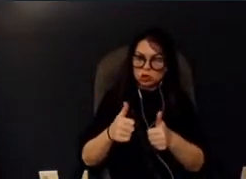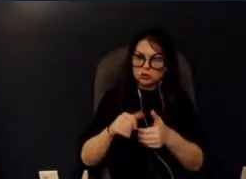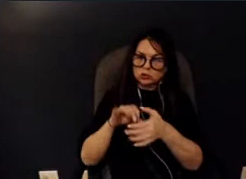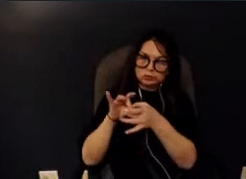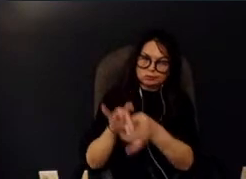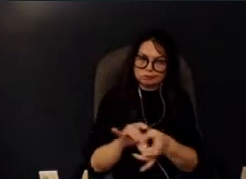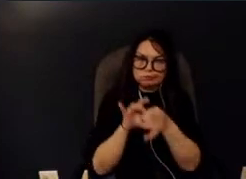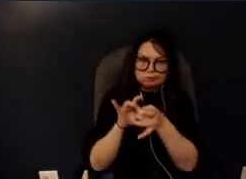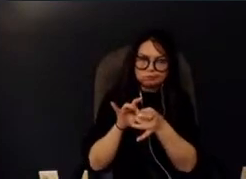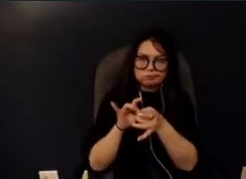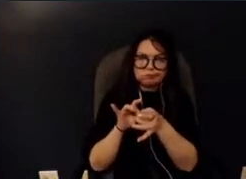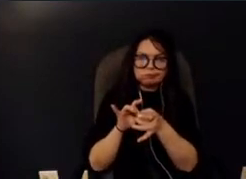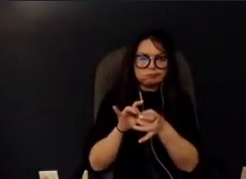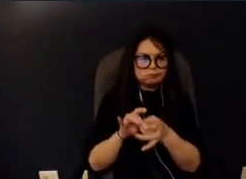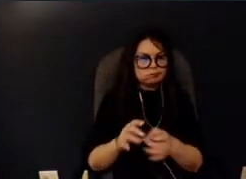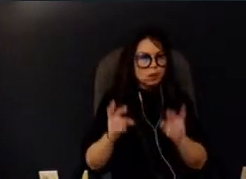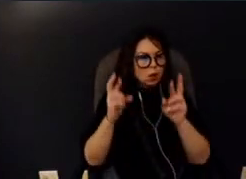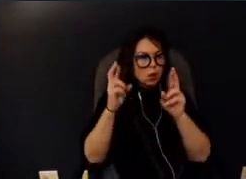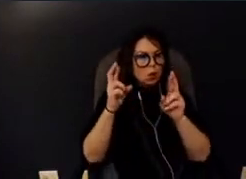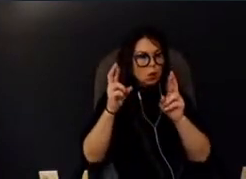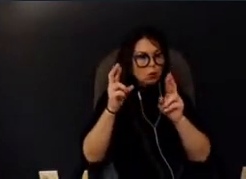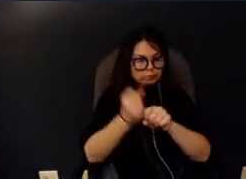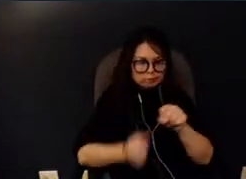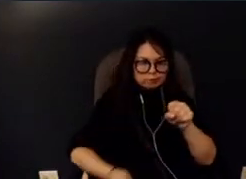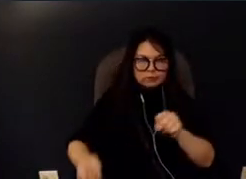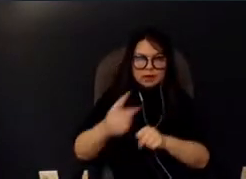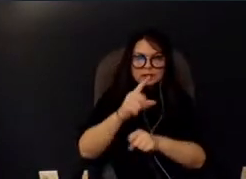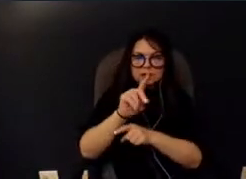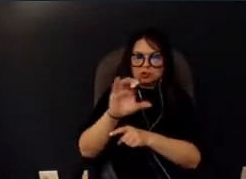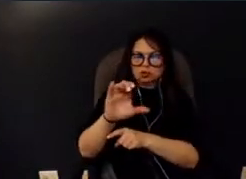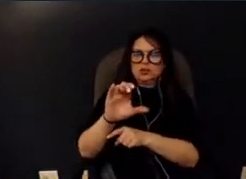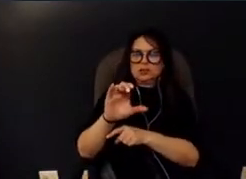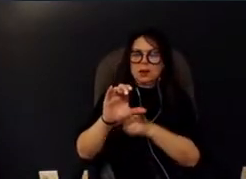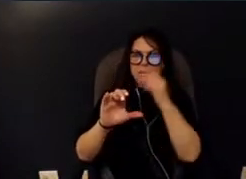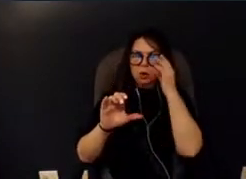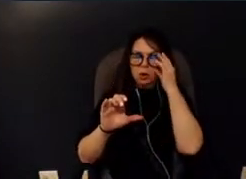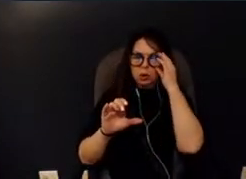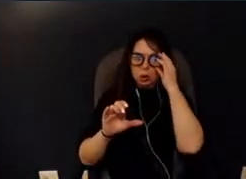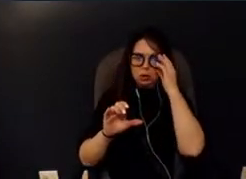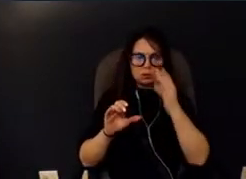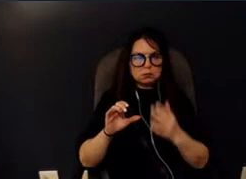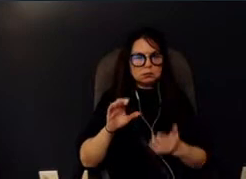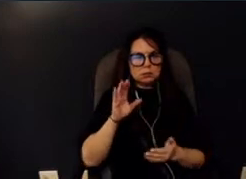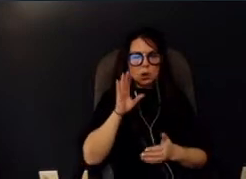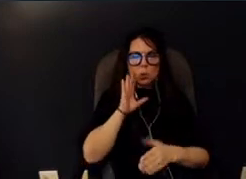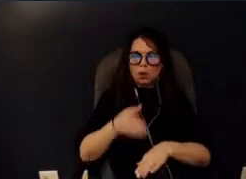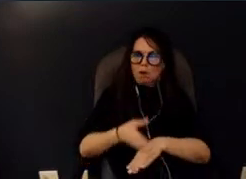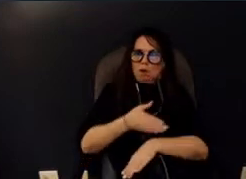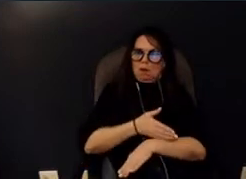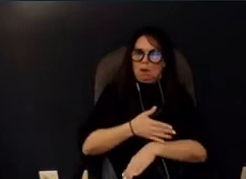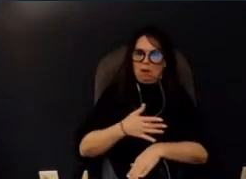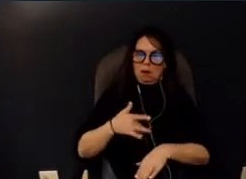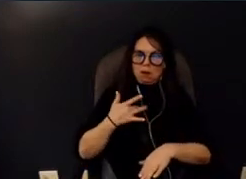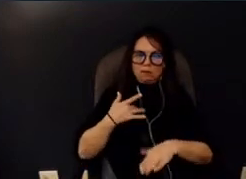next year in December, when we're taking other votes, it'll feel even better if we're all more